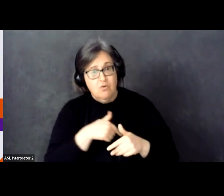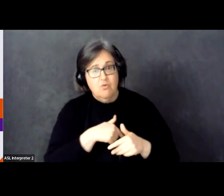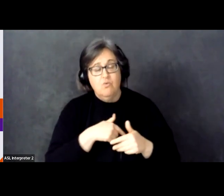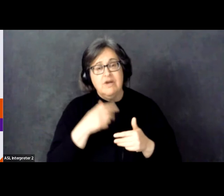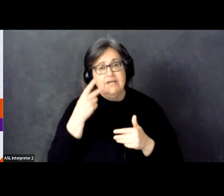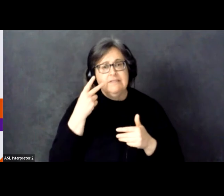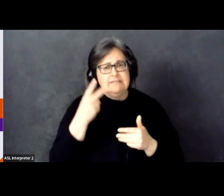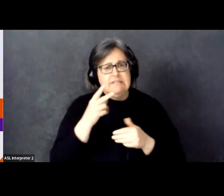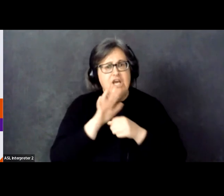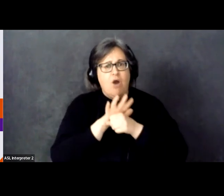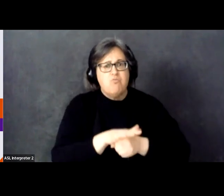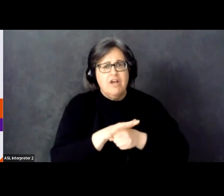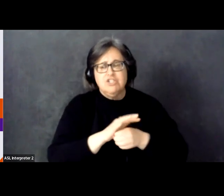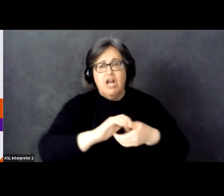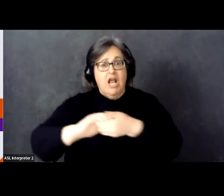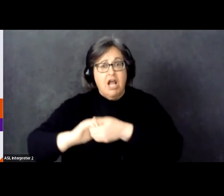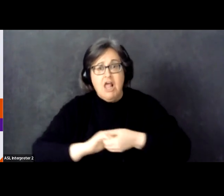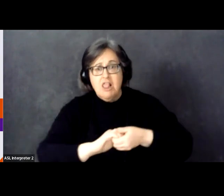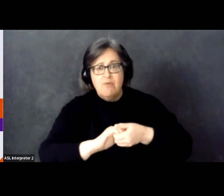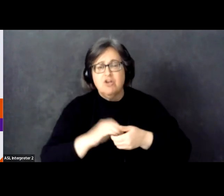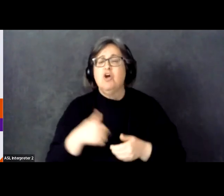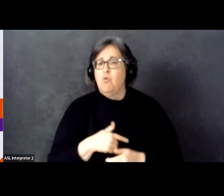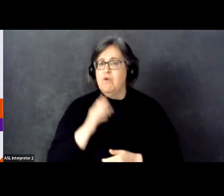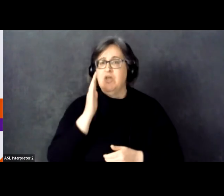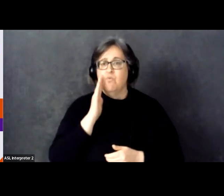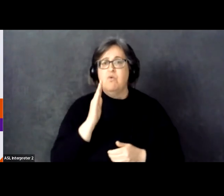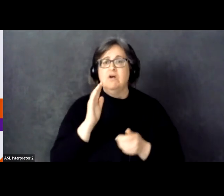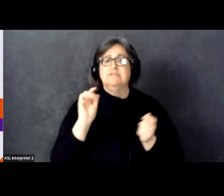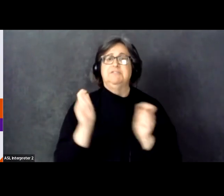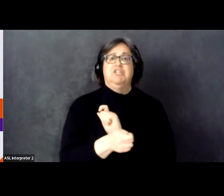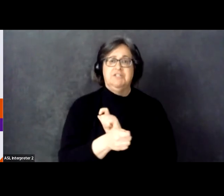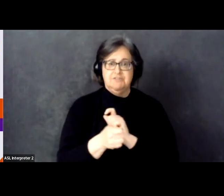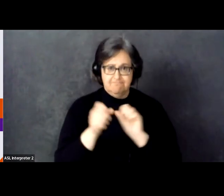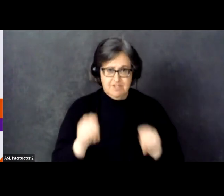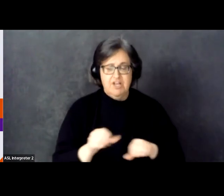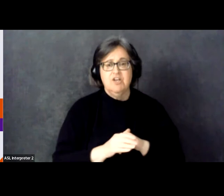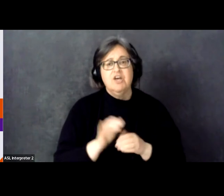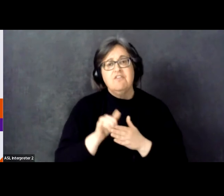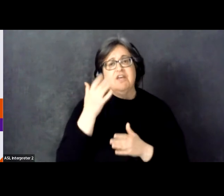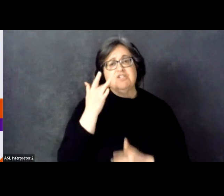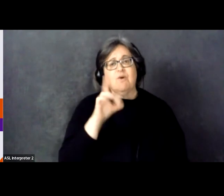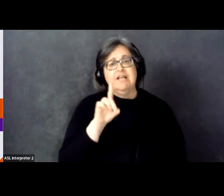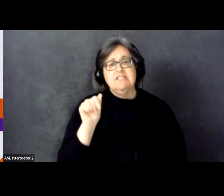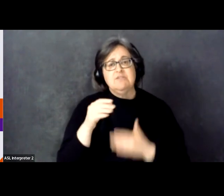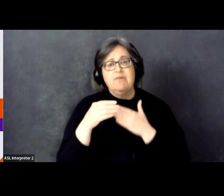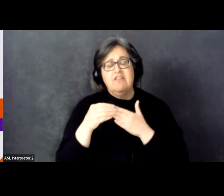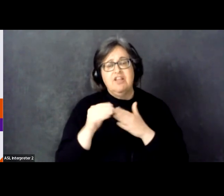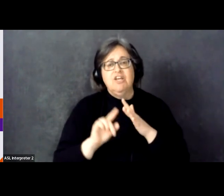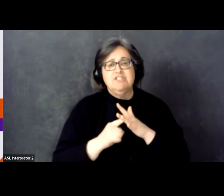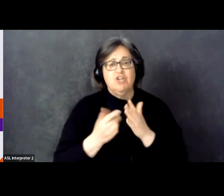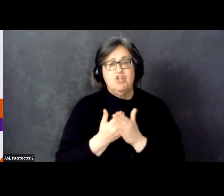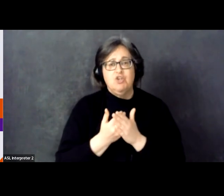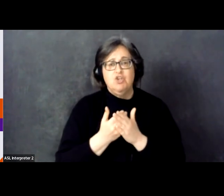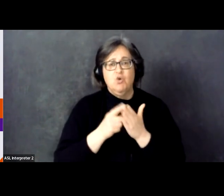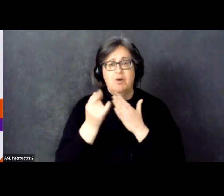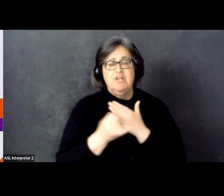oppressions collaboratively, we stand to make a change. It's why Disability Lead launched our newest initiative that we are